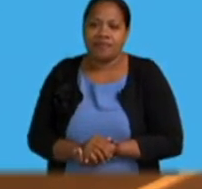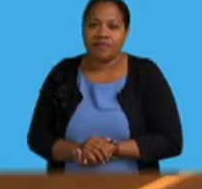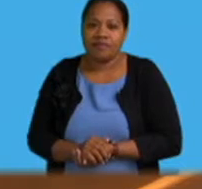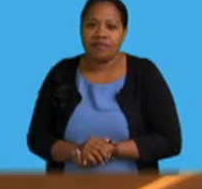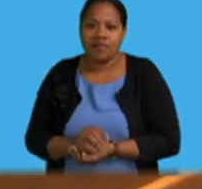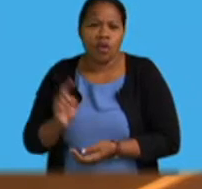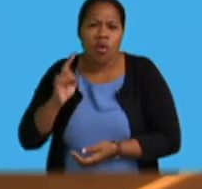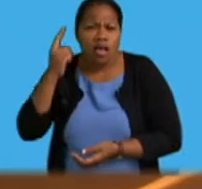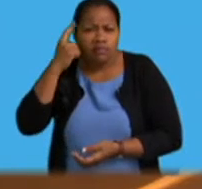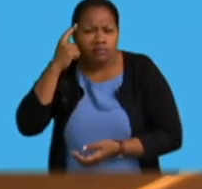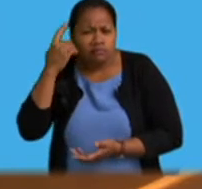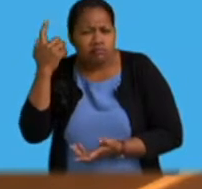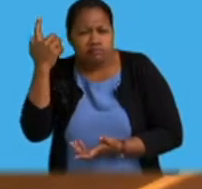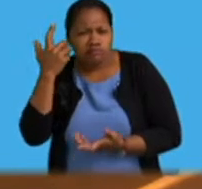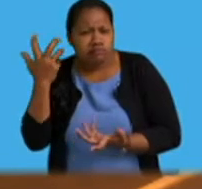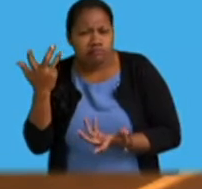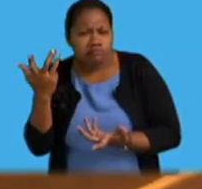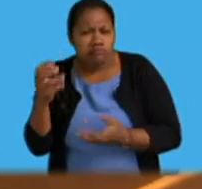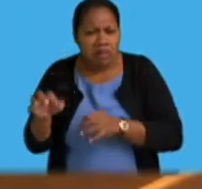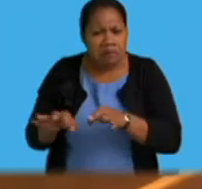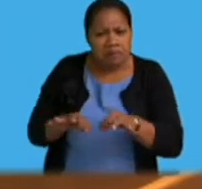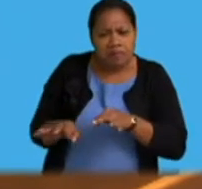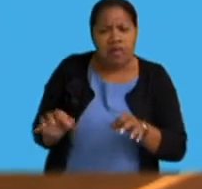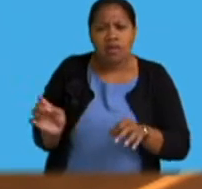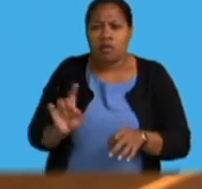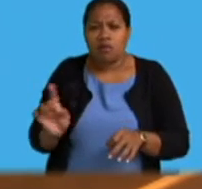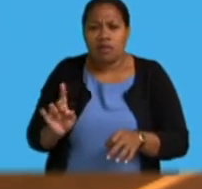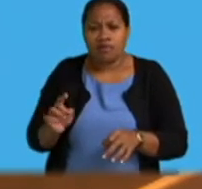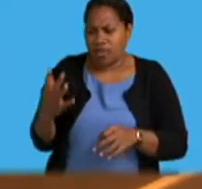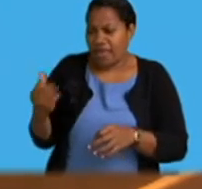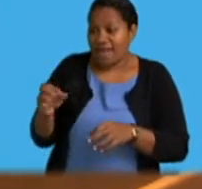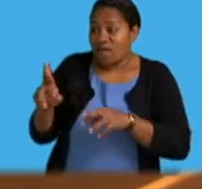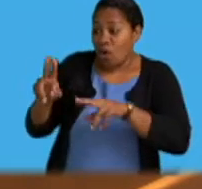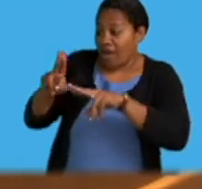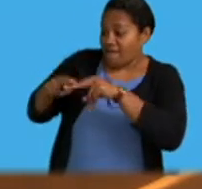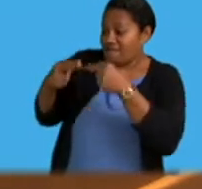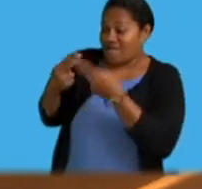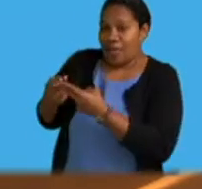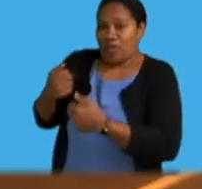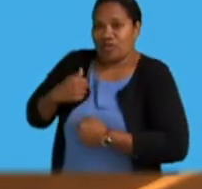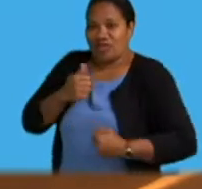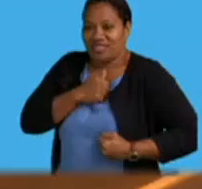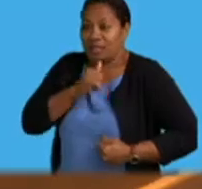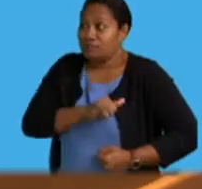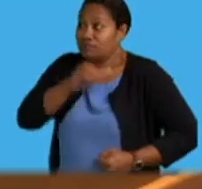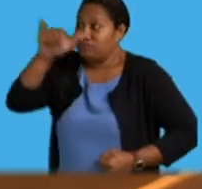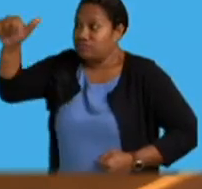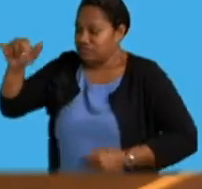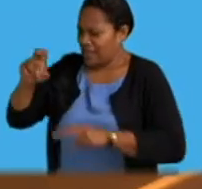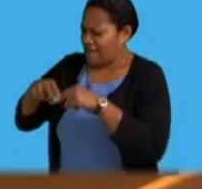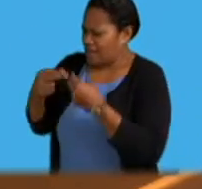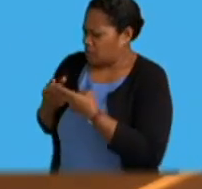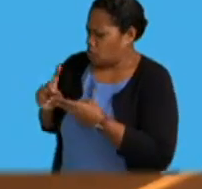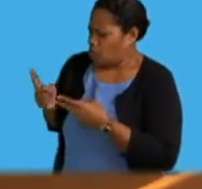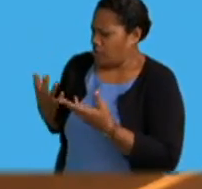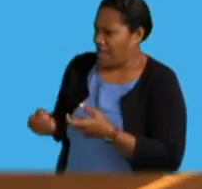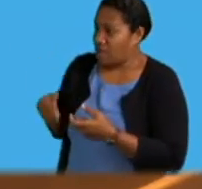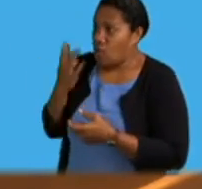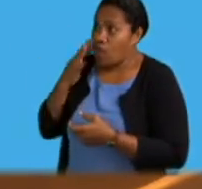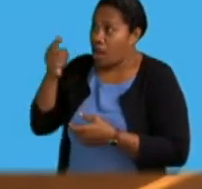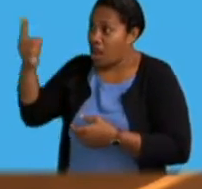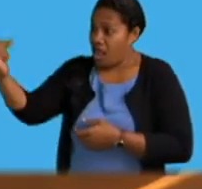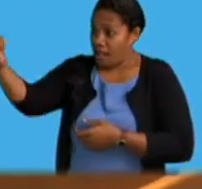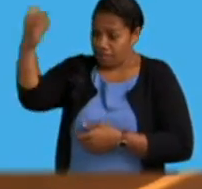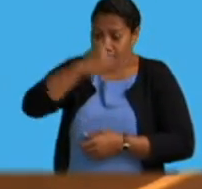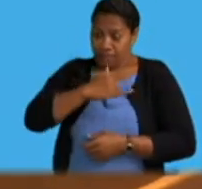consideration do they have for the families of these soldiers who go out on peacekeeping and they come back with some issues on